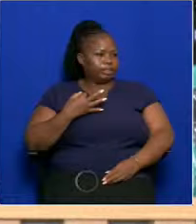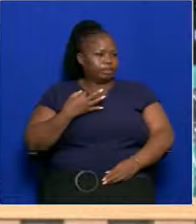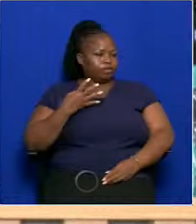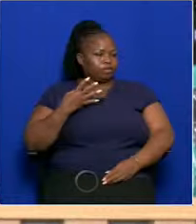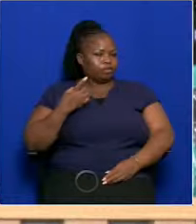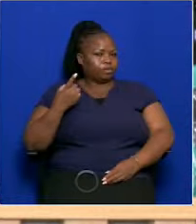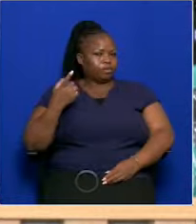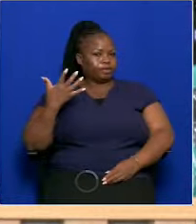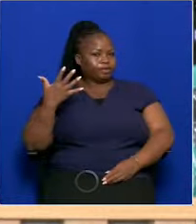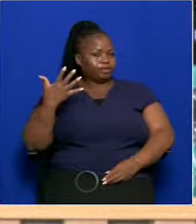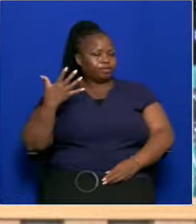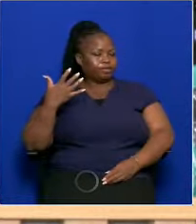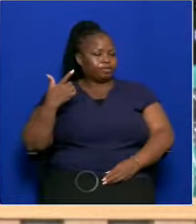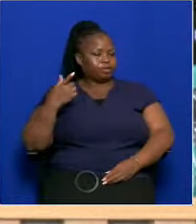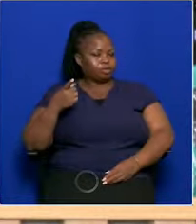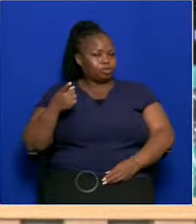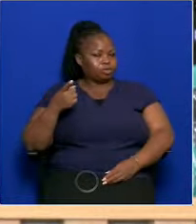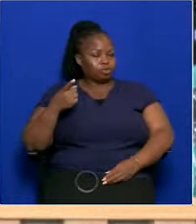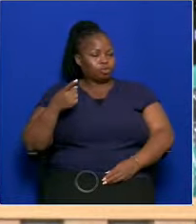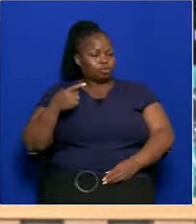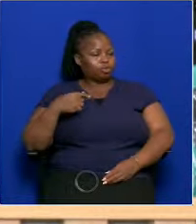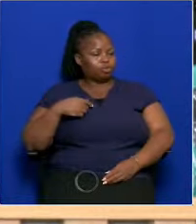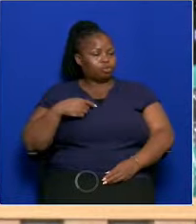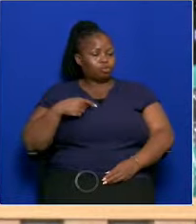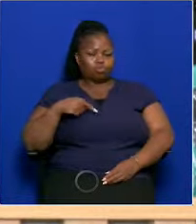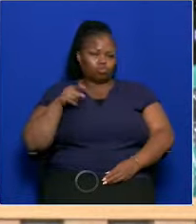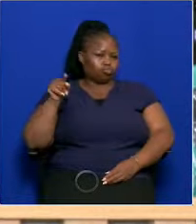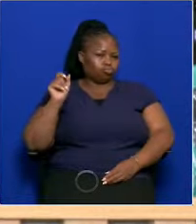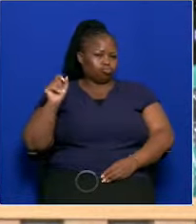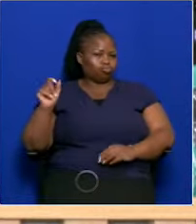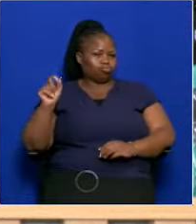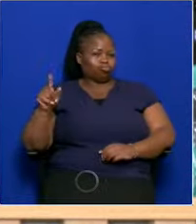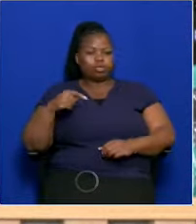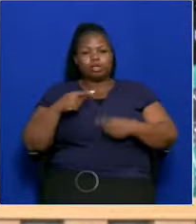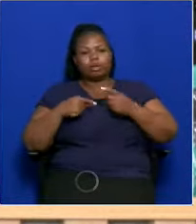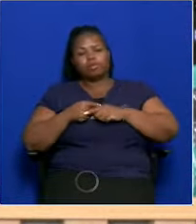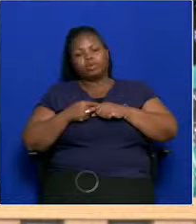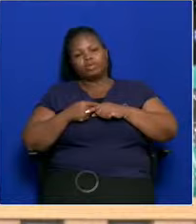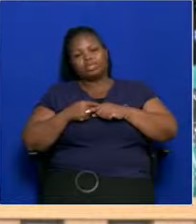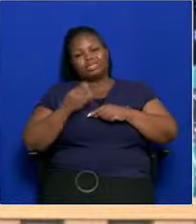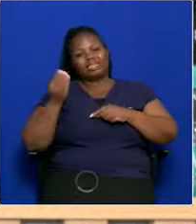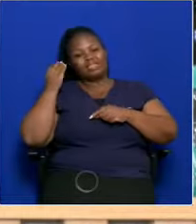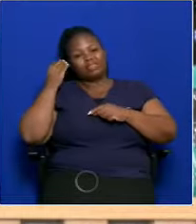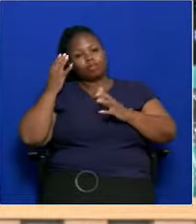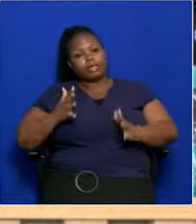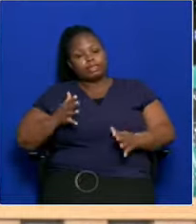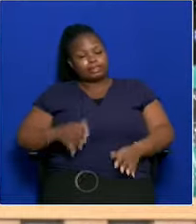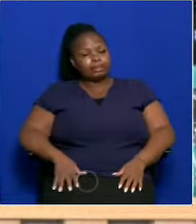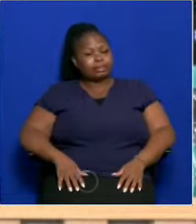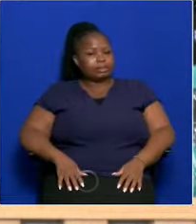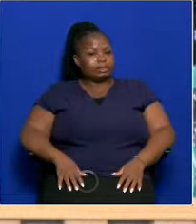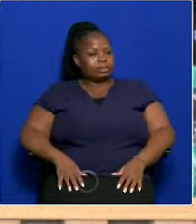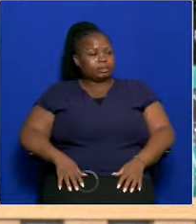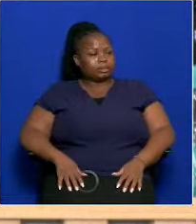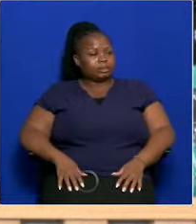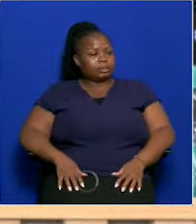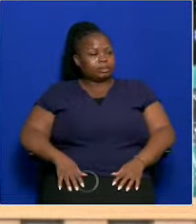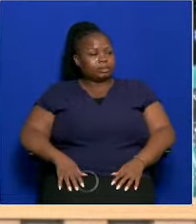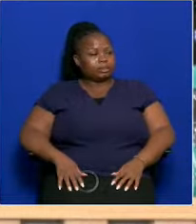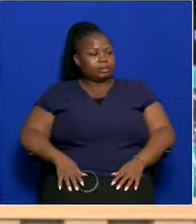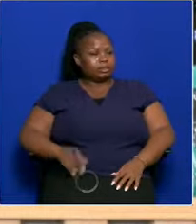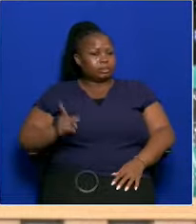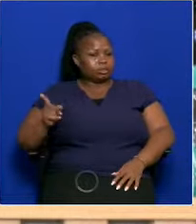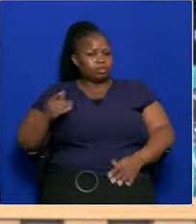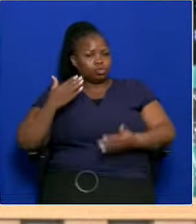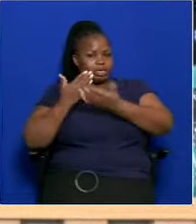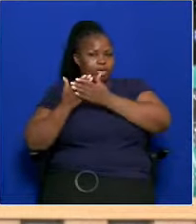you were talking to him about an informant and for him to go talk to that person.